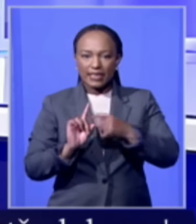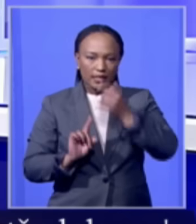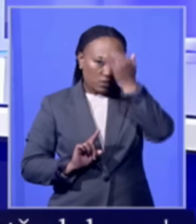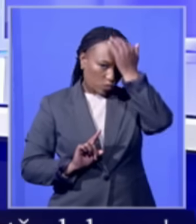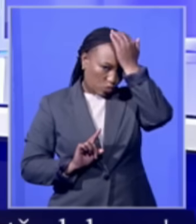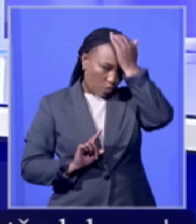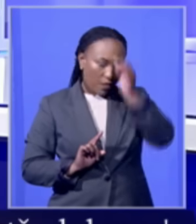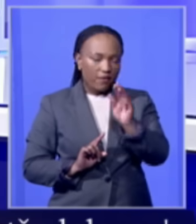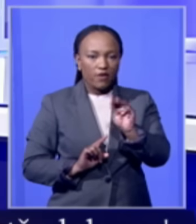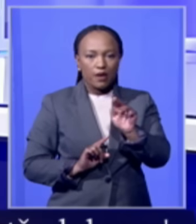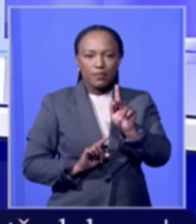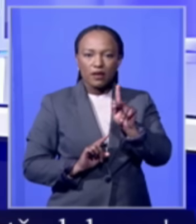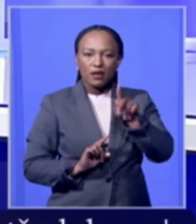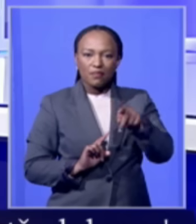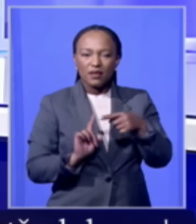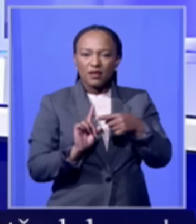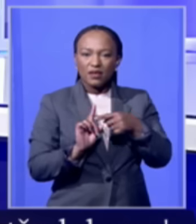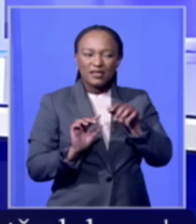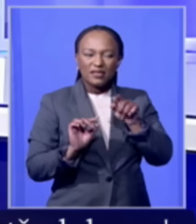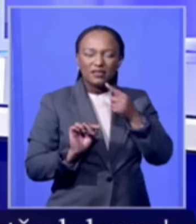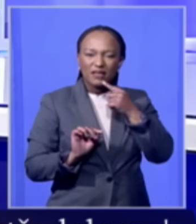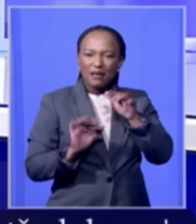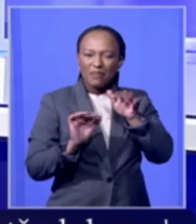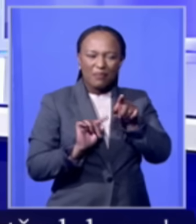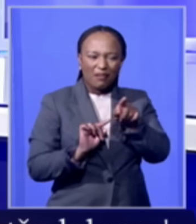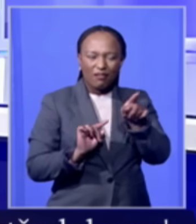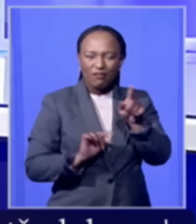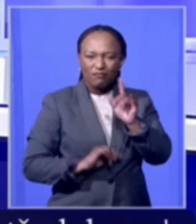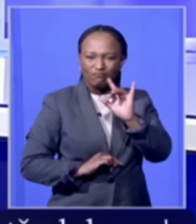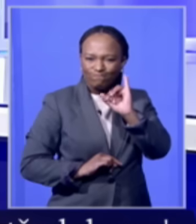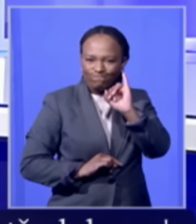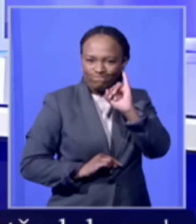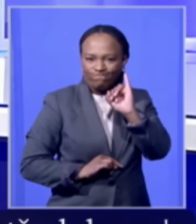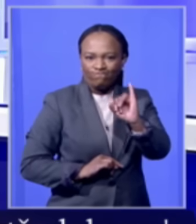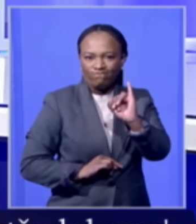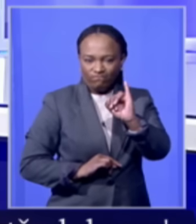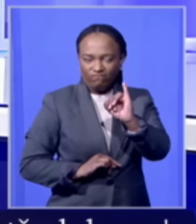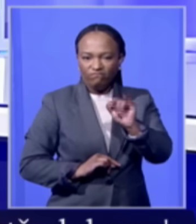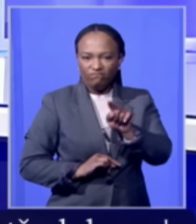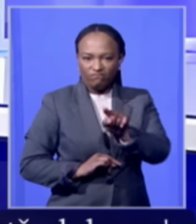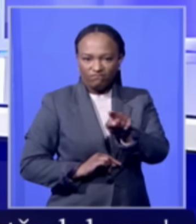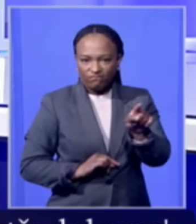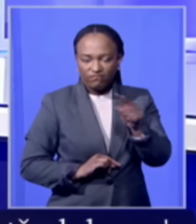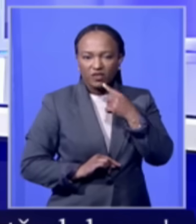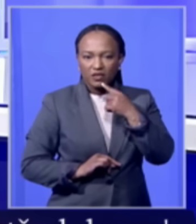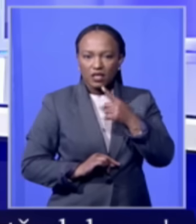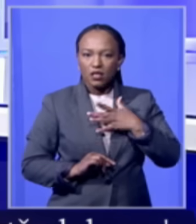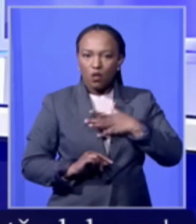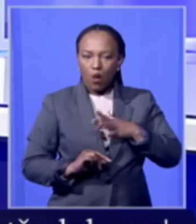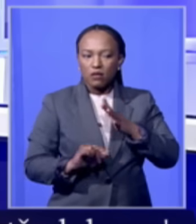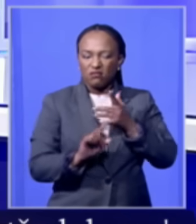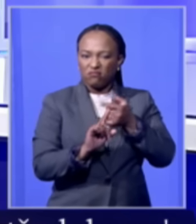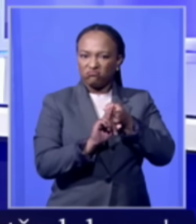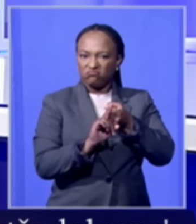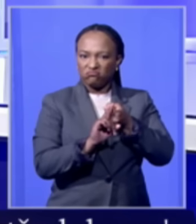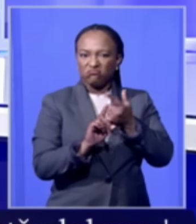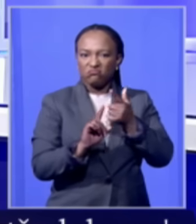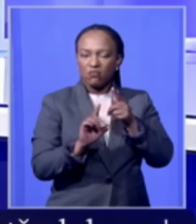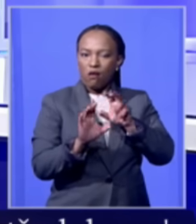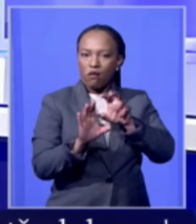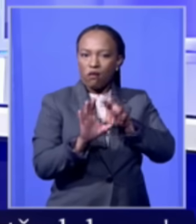ba kgopo. O latofatša ge go bile le dipego tša maaka ka yena go leka go dira gore a tlogele mokgatlo woo.